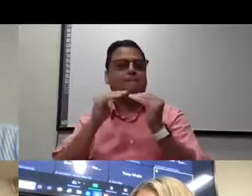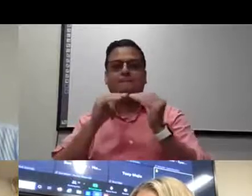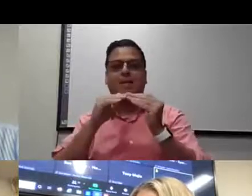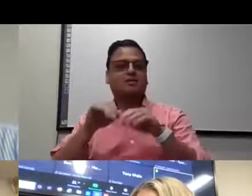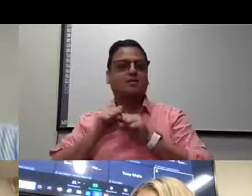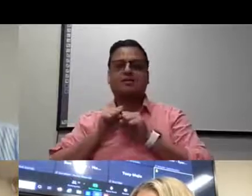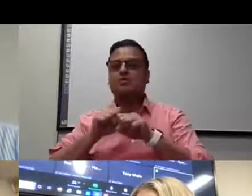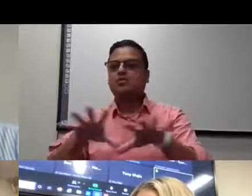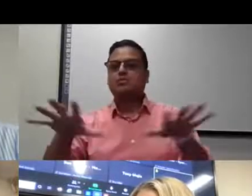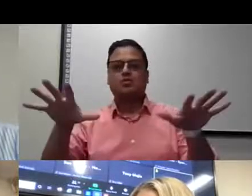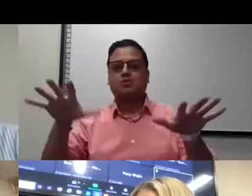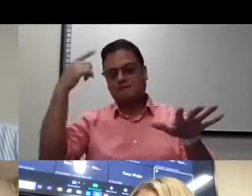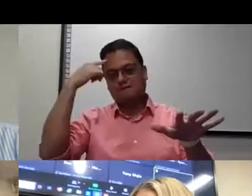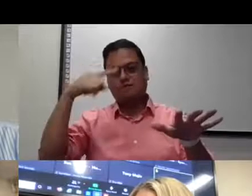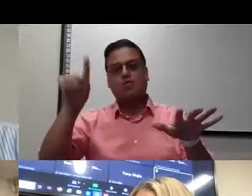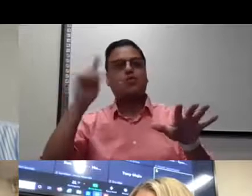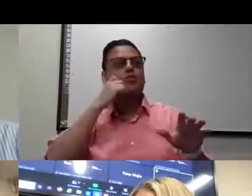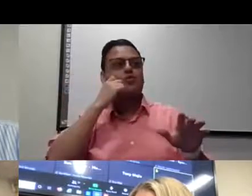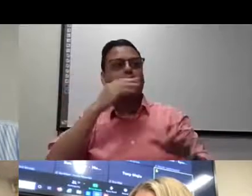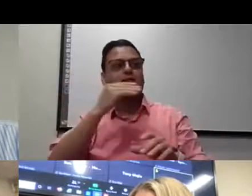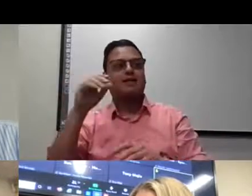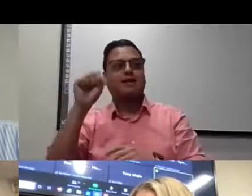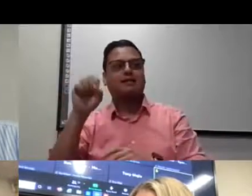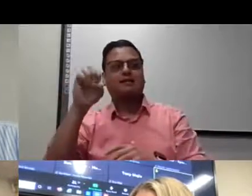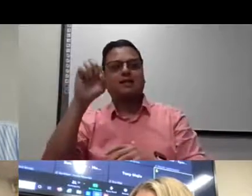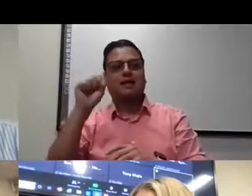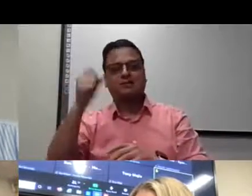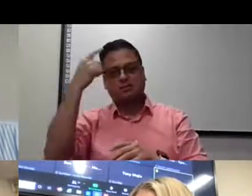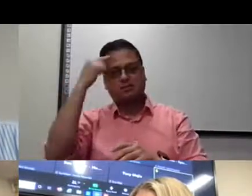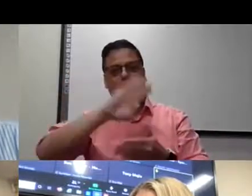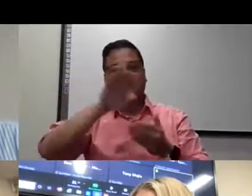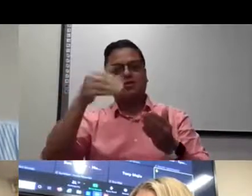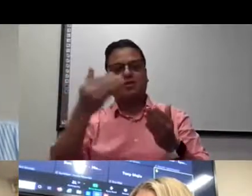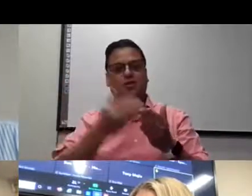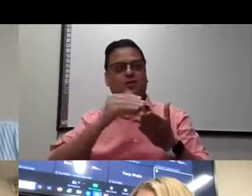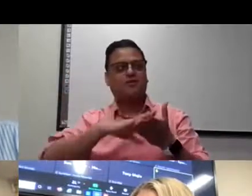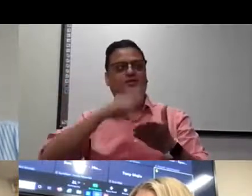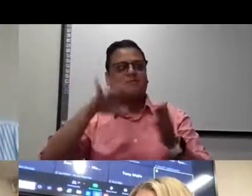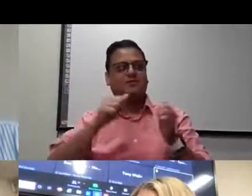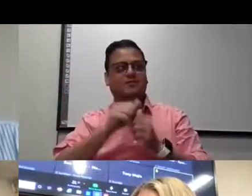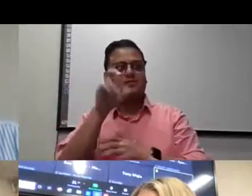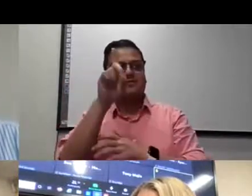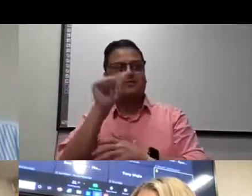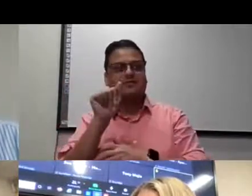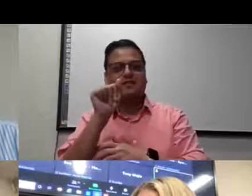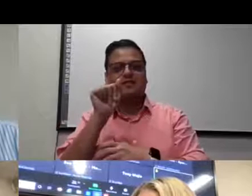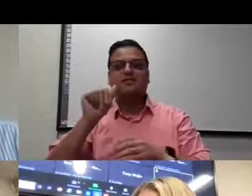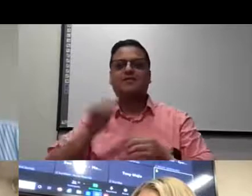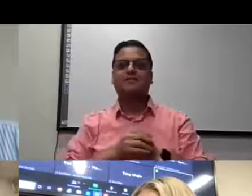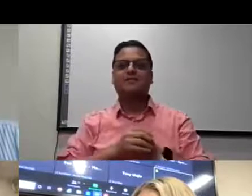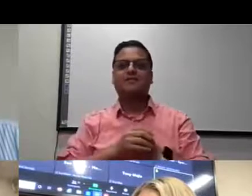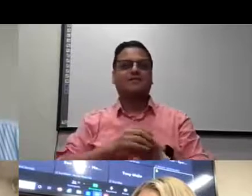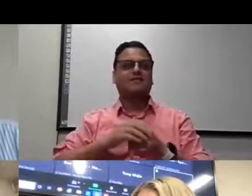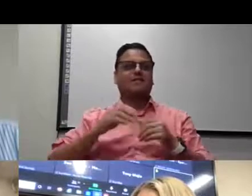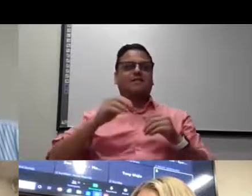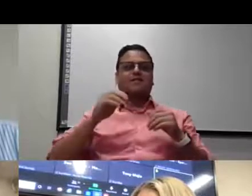distribution of the race and SES of all of the students with disabilities. The same